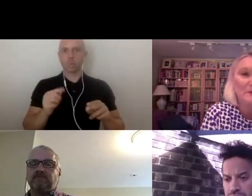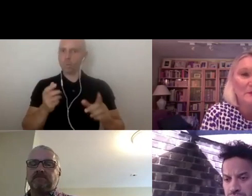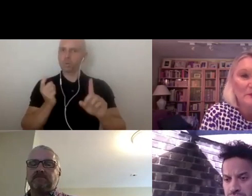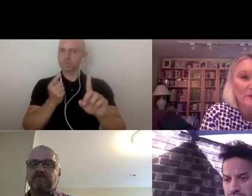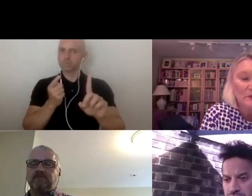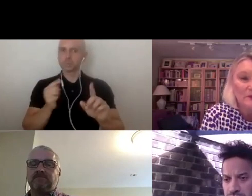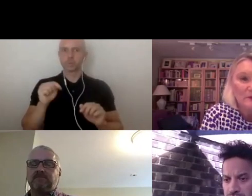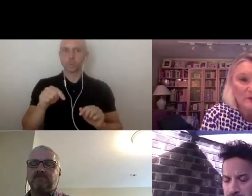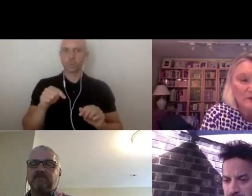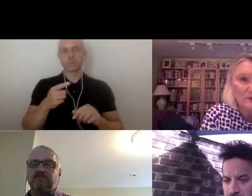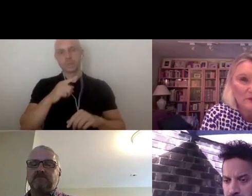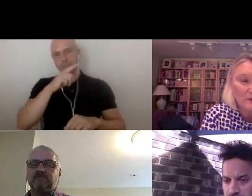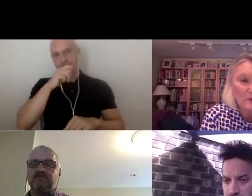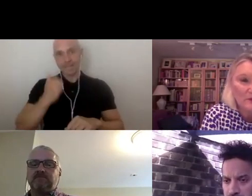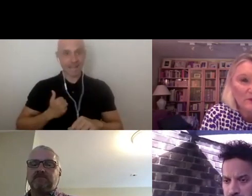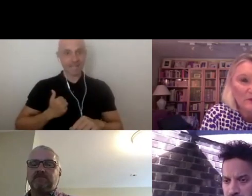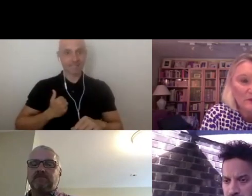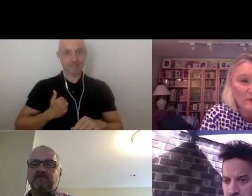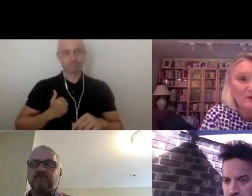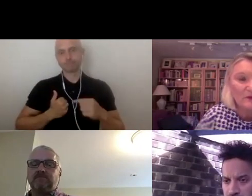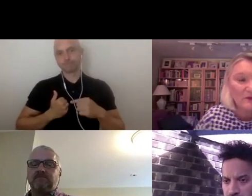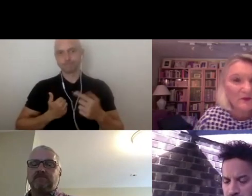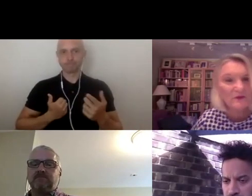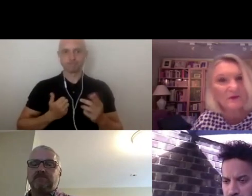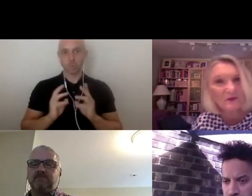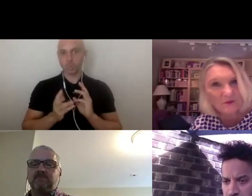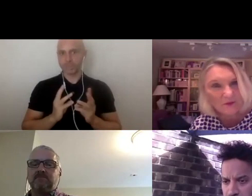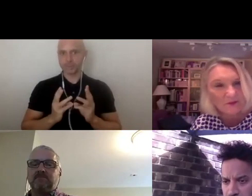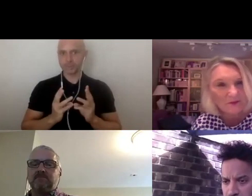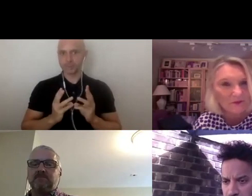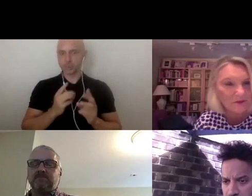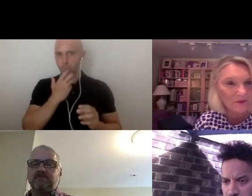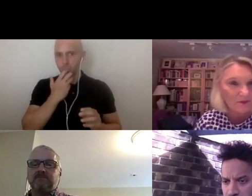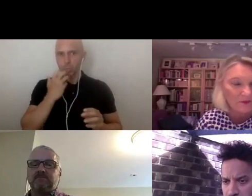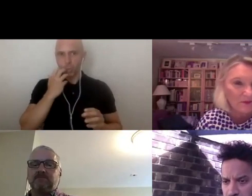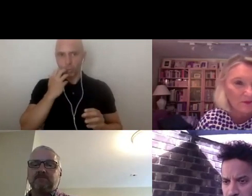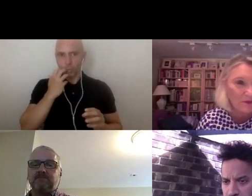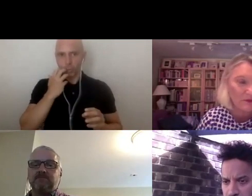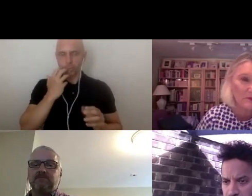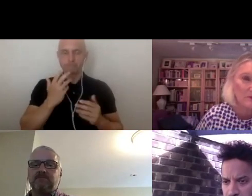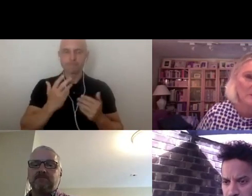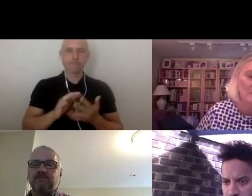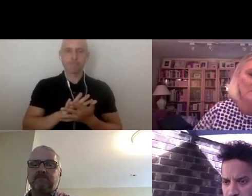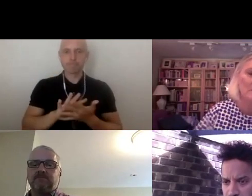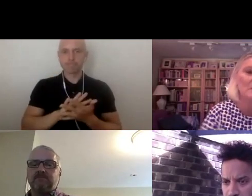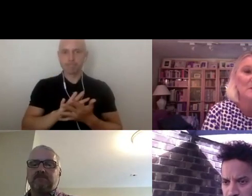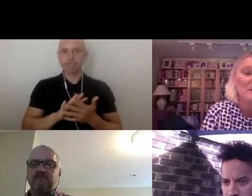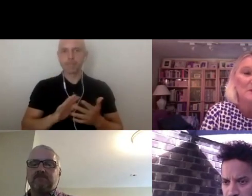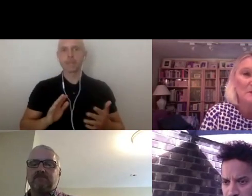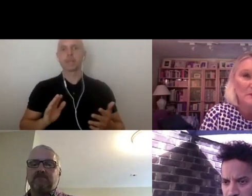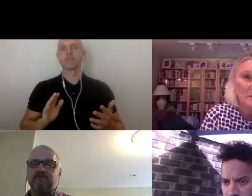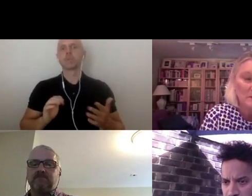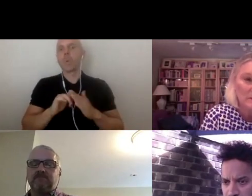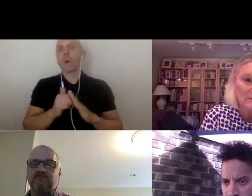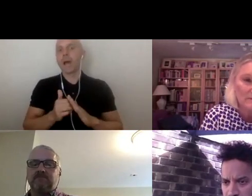I guess the question is there a way that the city or the city and the provincial government can simplify the process for performing arts groups to